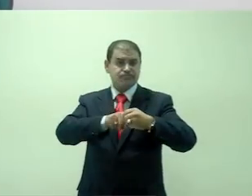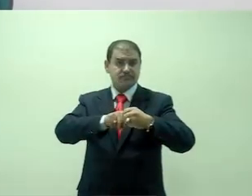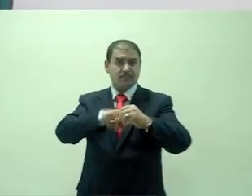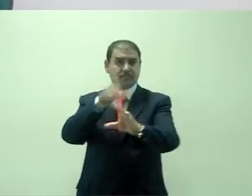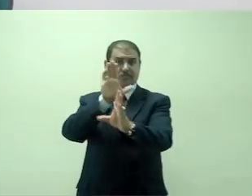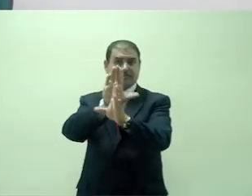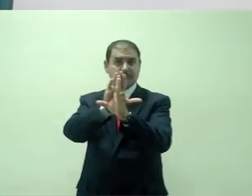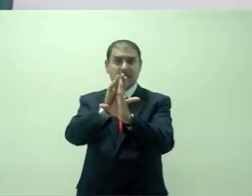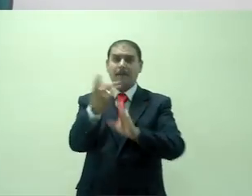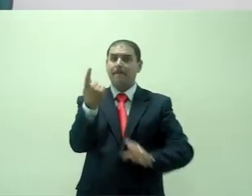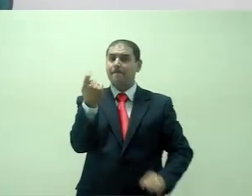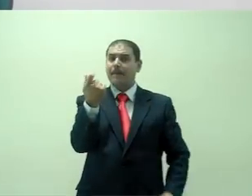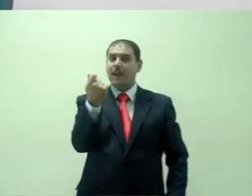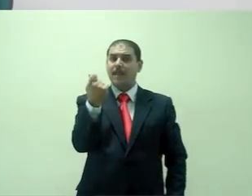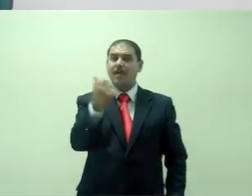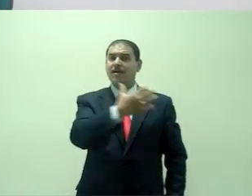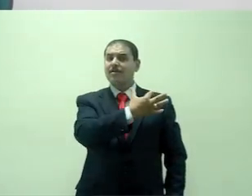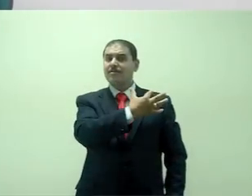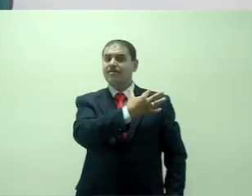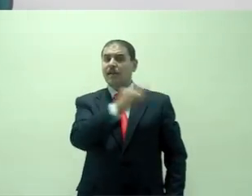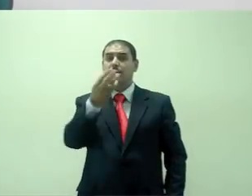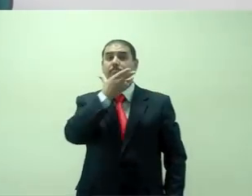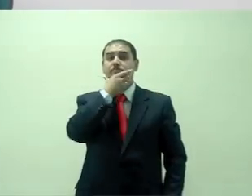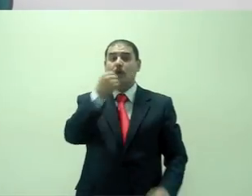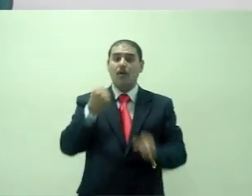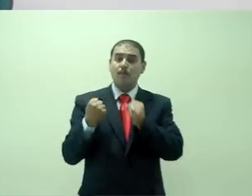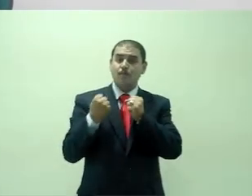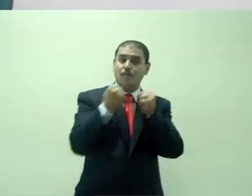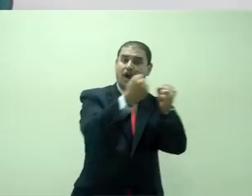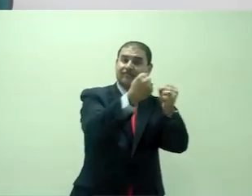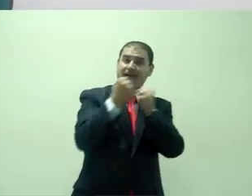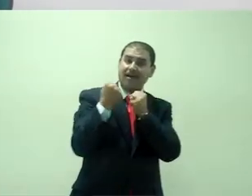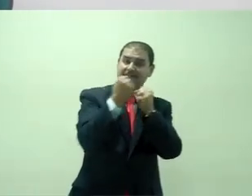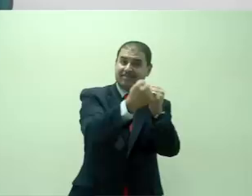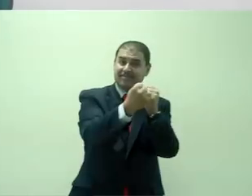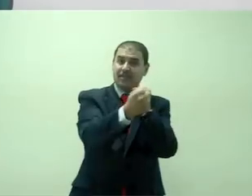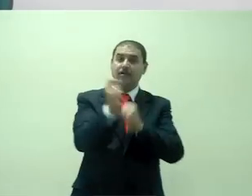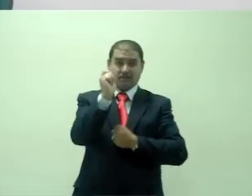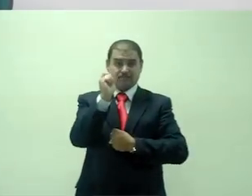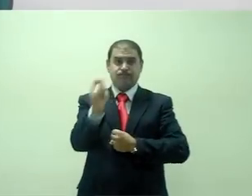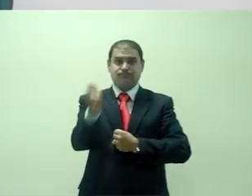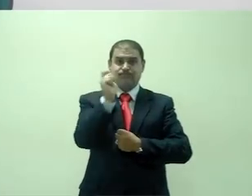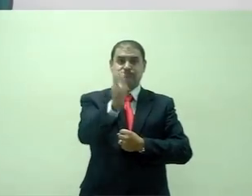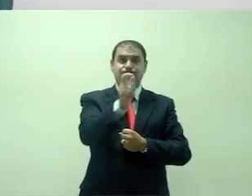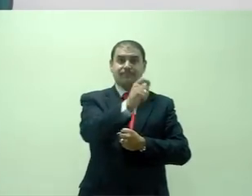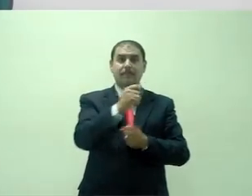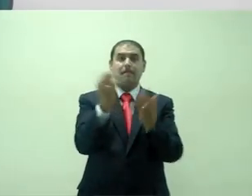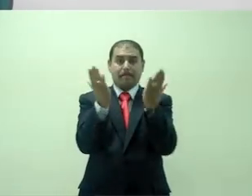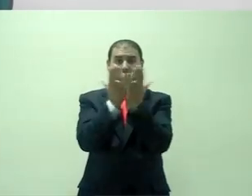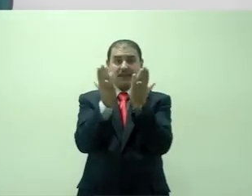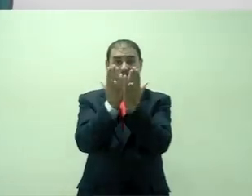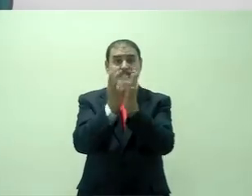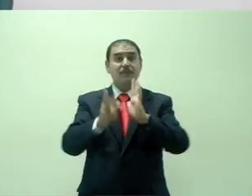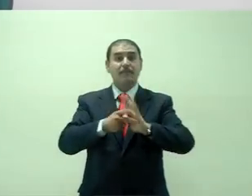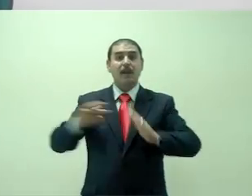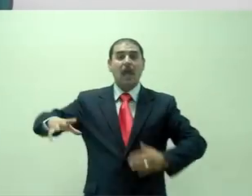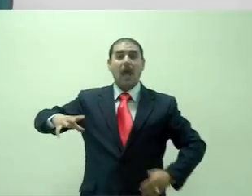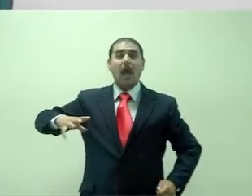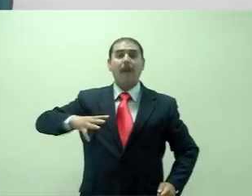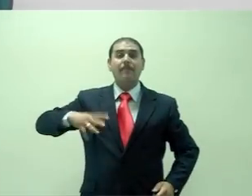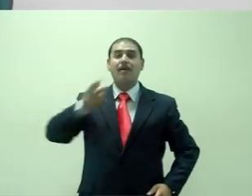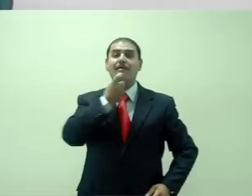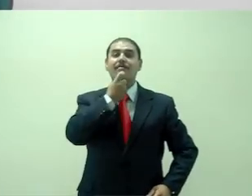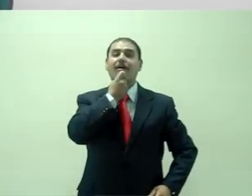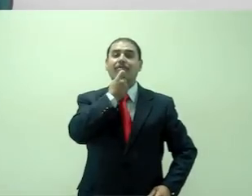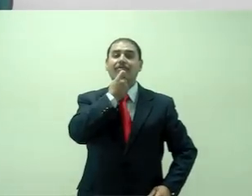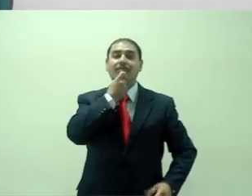have inclusive education. So education. If you equip them with the proper education and you include them in